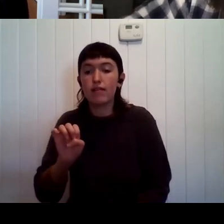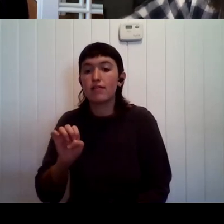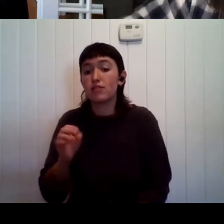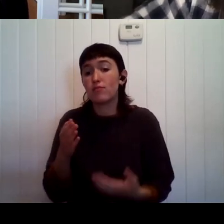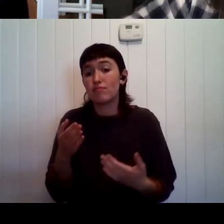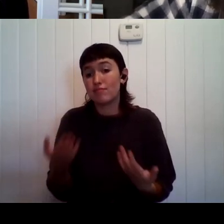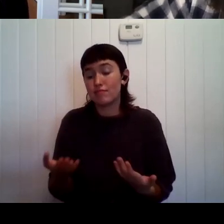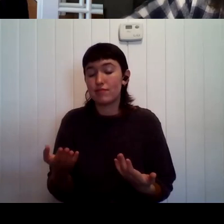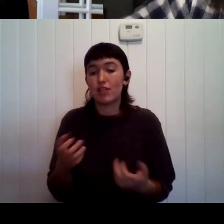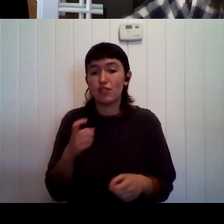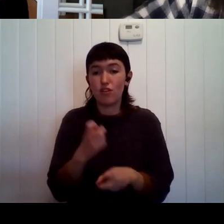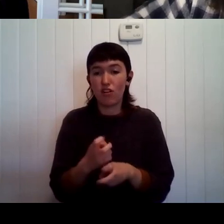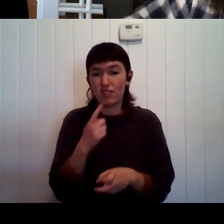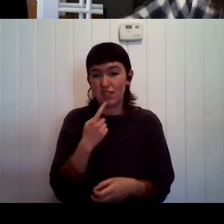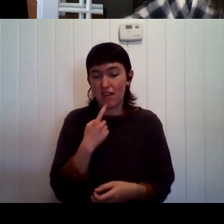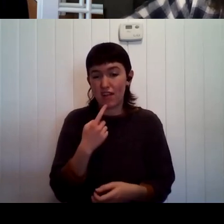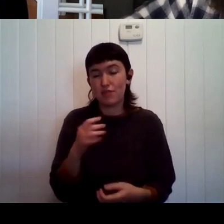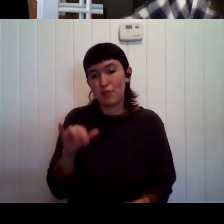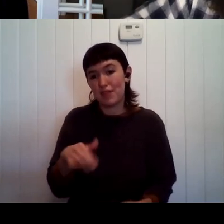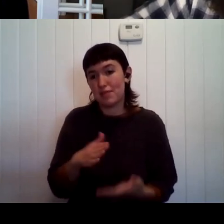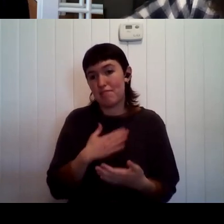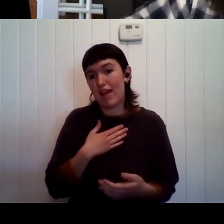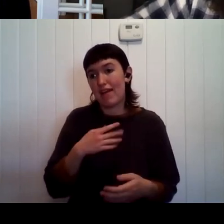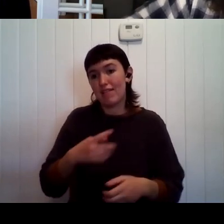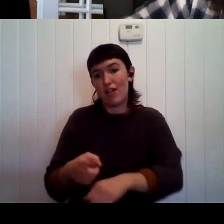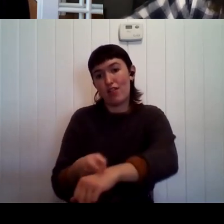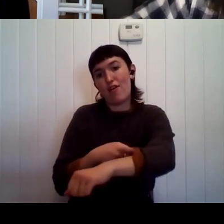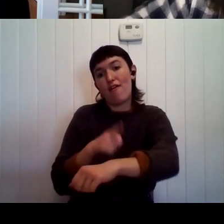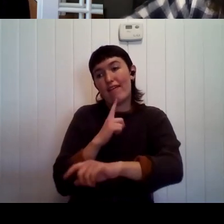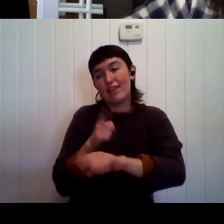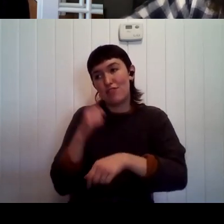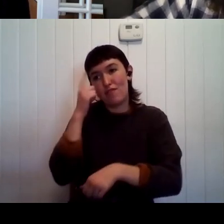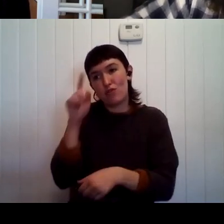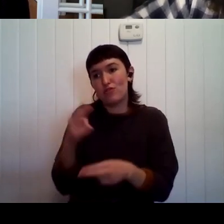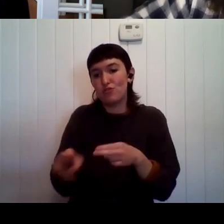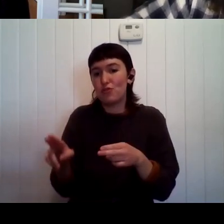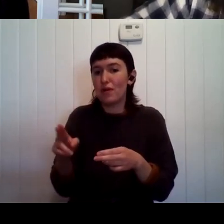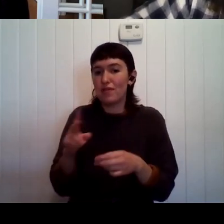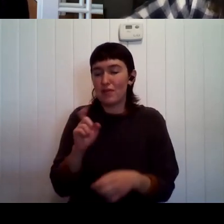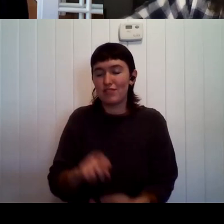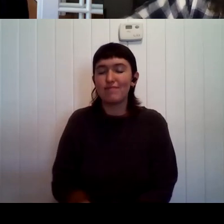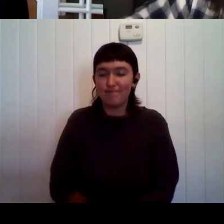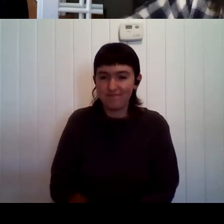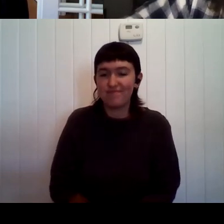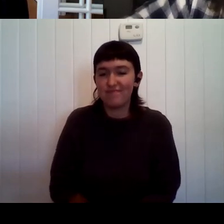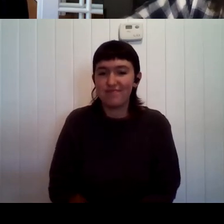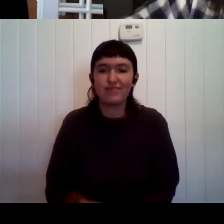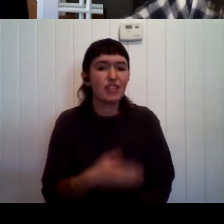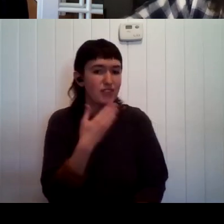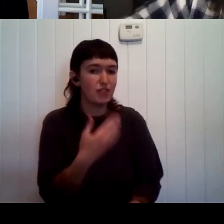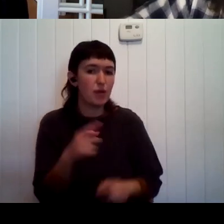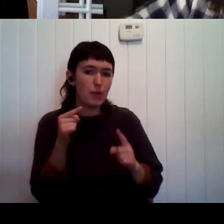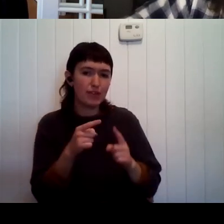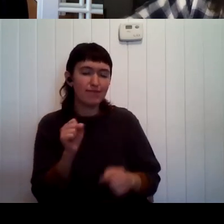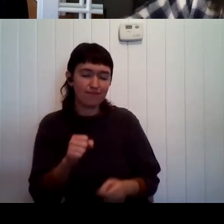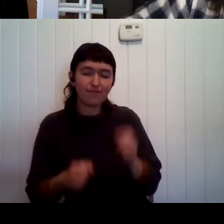really, really hard to say. So that's my long-winded answer for a short question. Good point. You never know with animals.